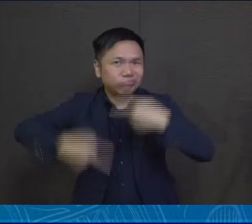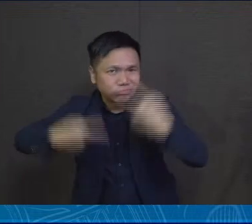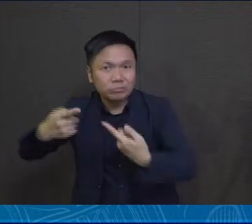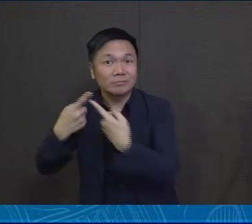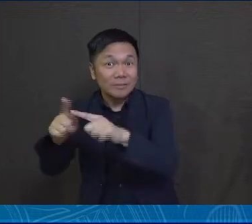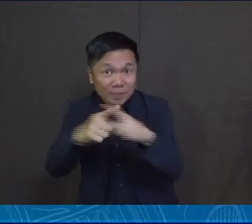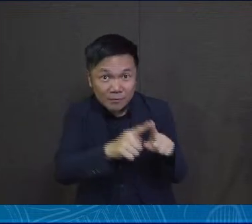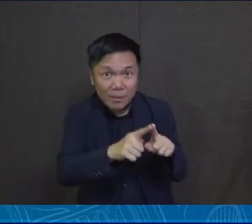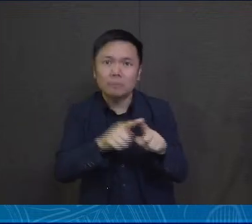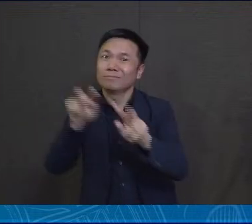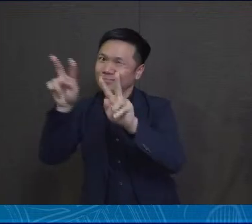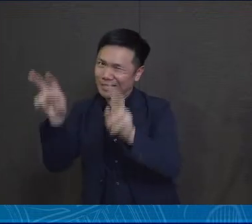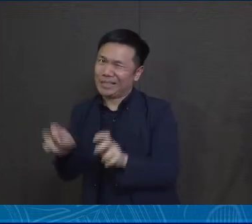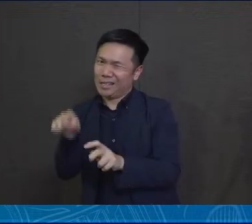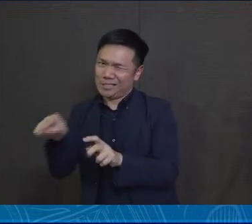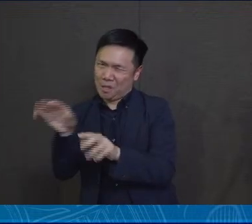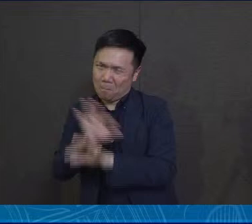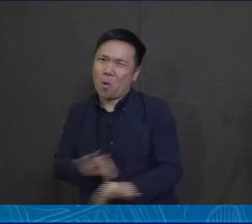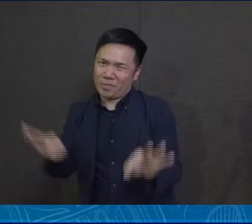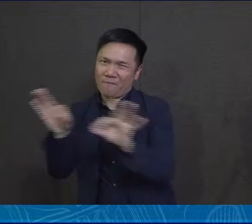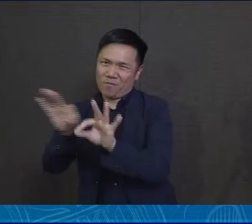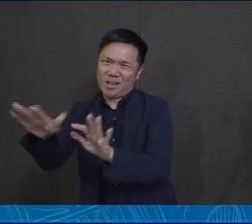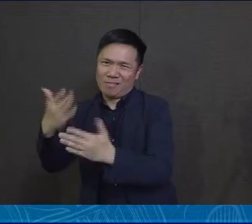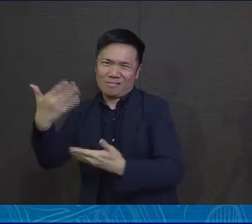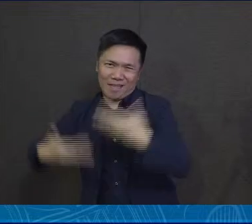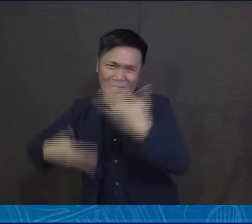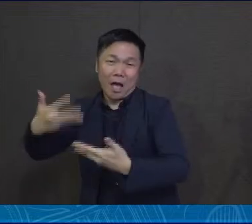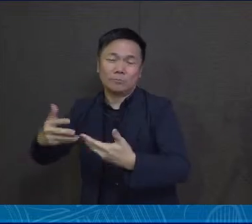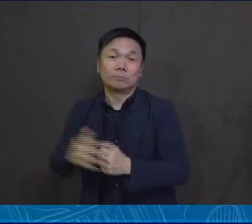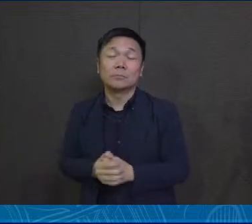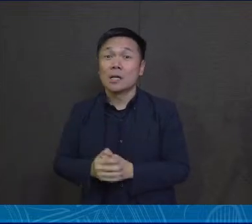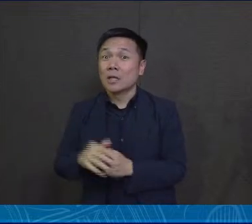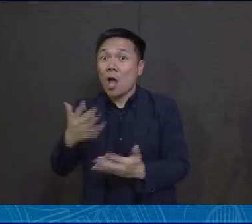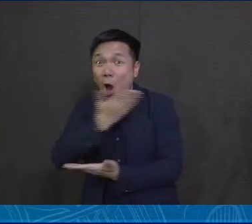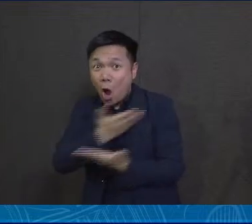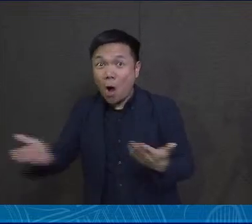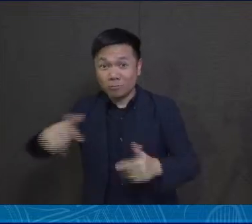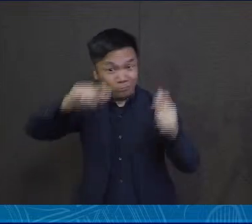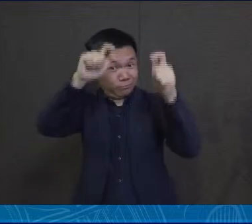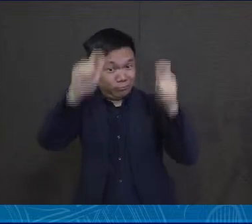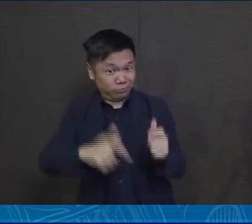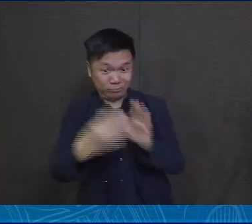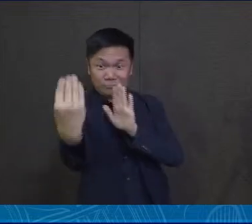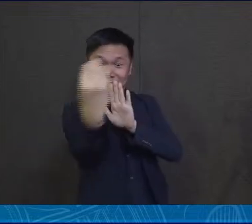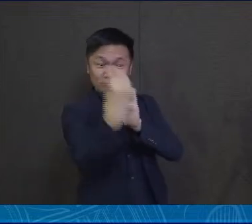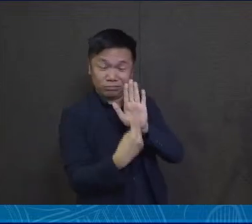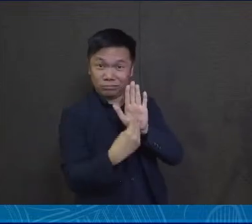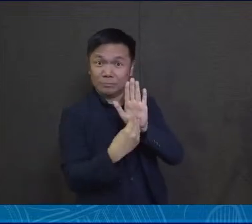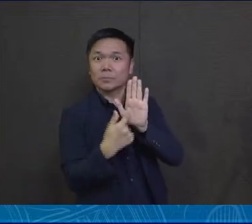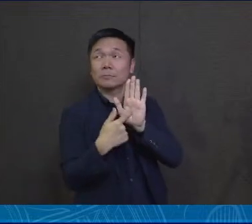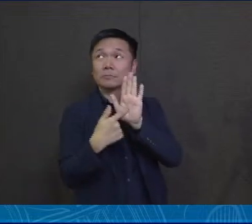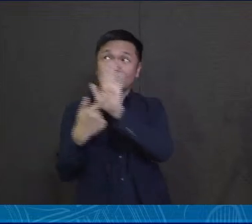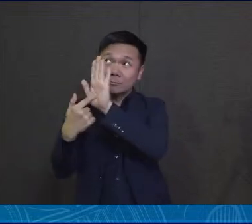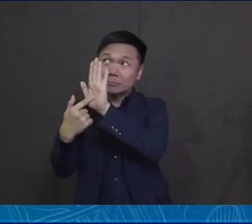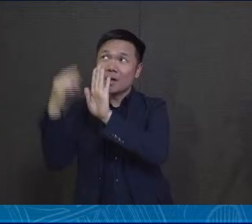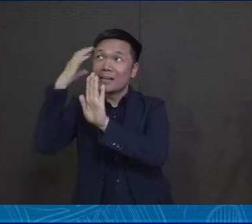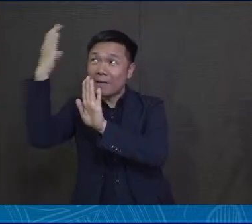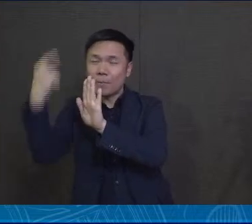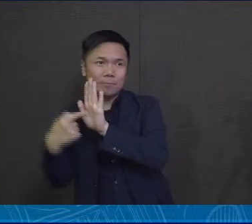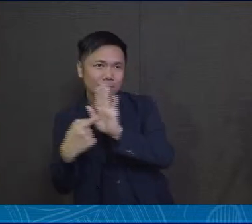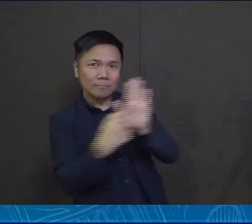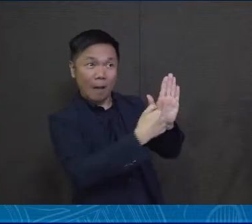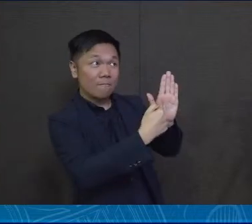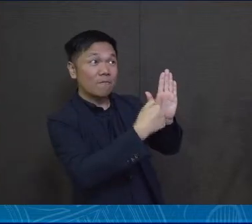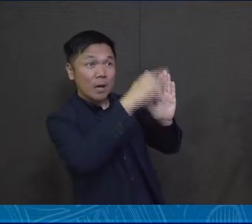just really help people to fully understand what may be available on each side, and recognising that